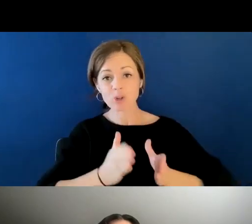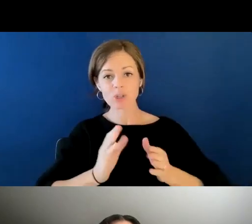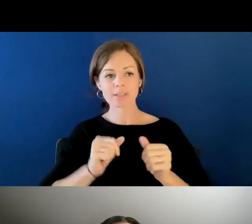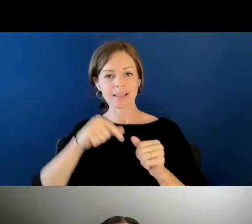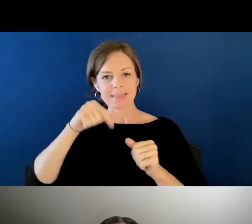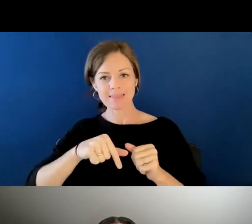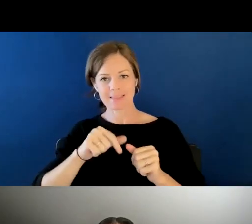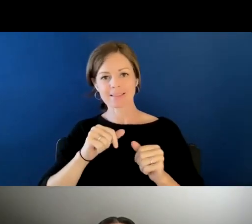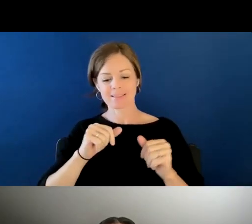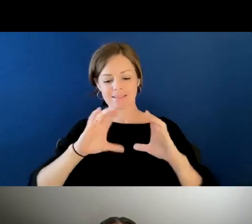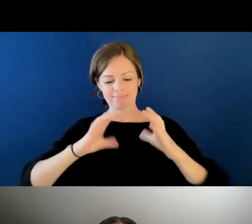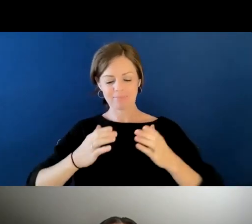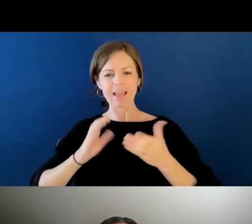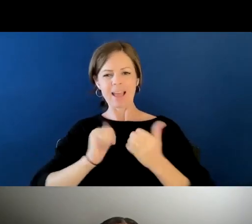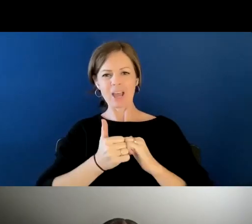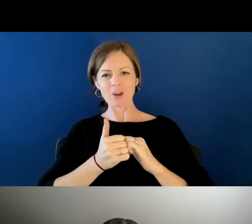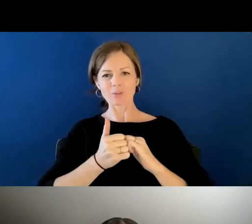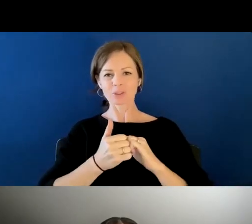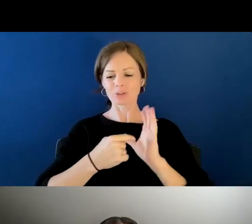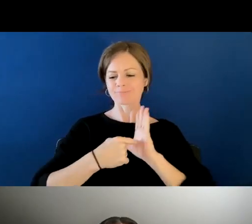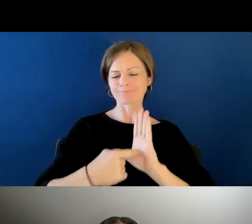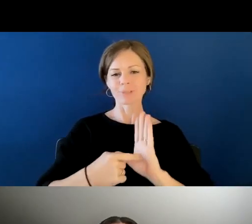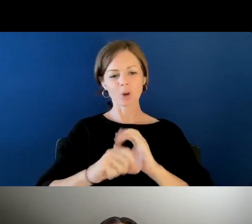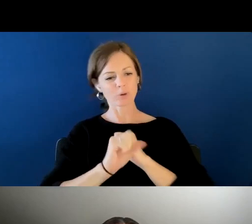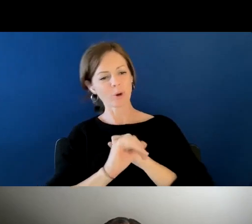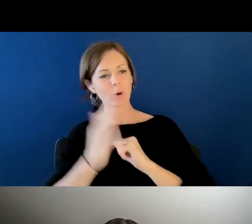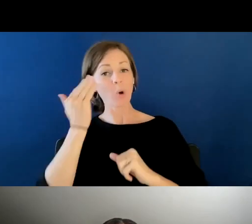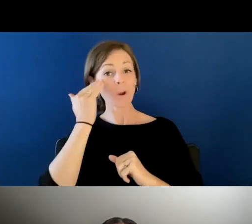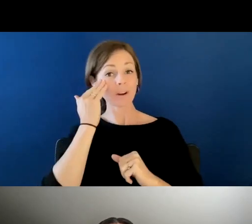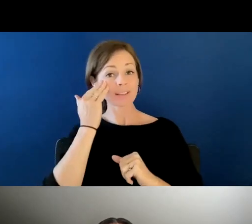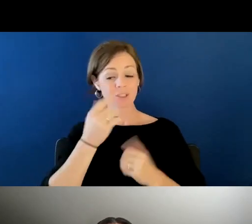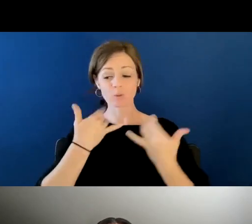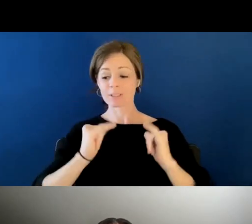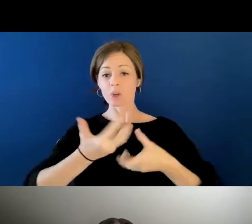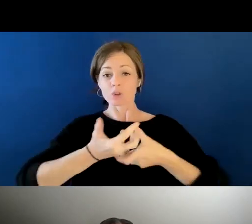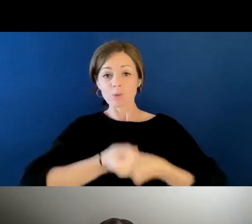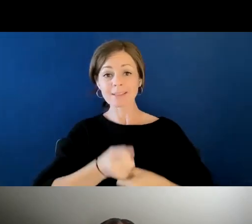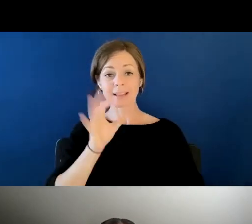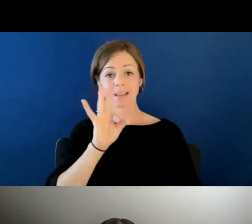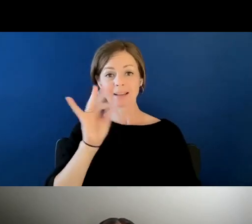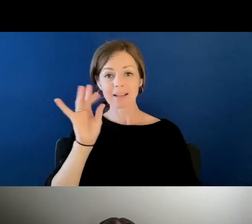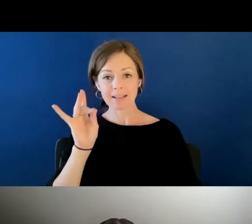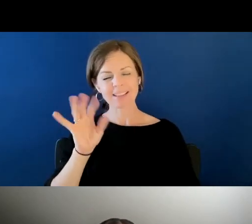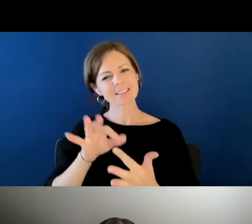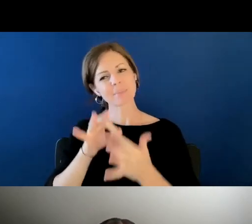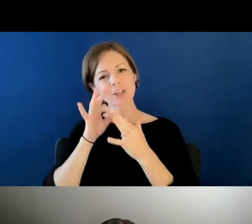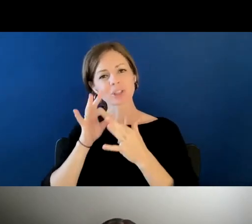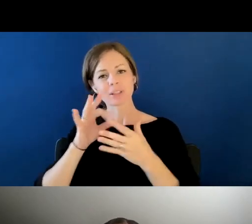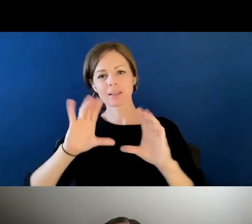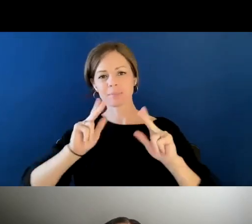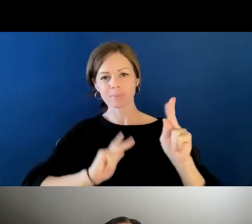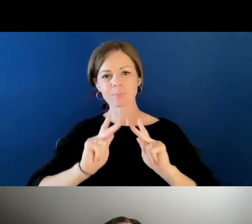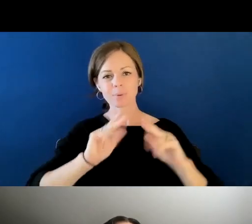space raise awareness of and instill trust in 988? In particular, among those populations that have been